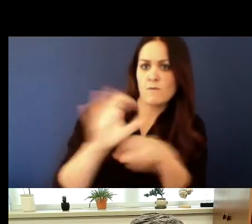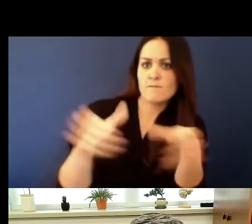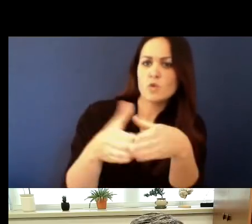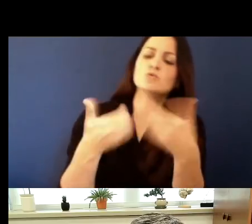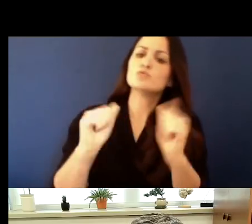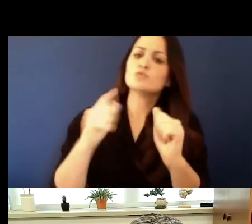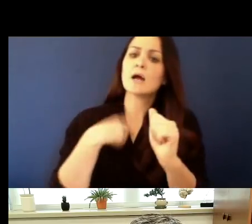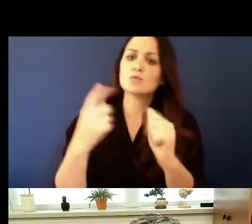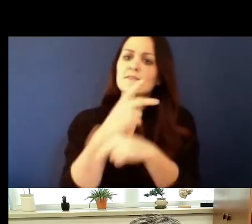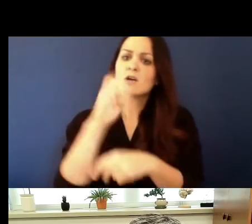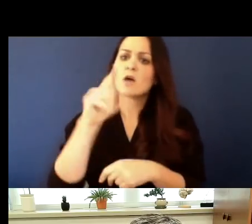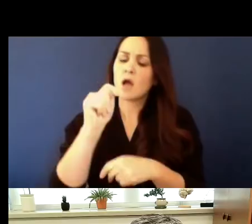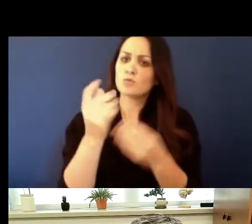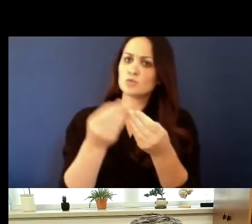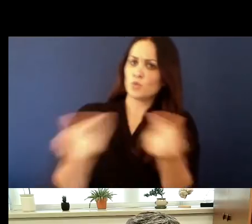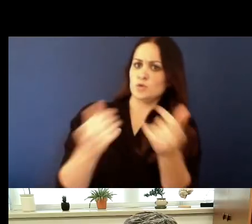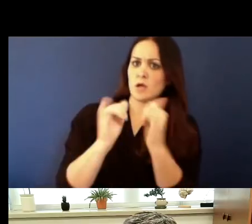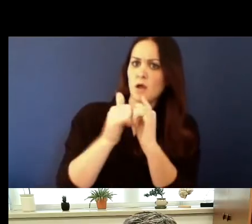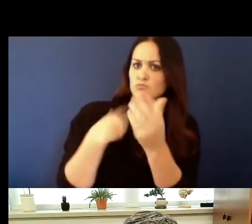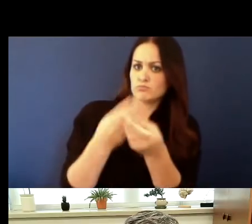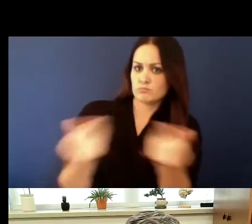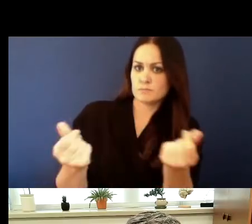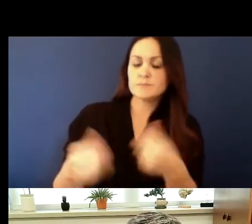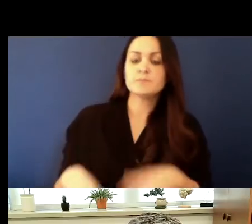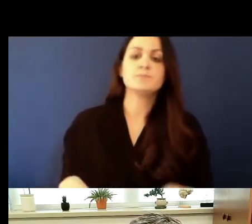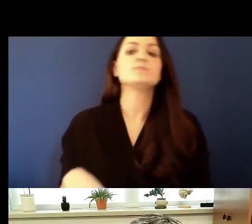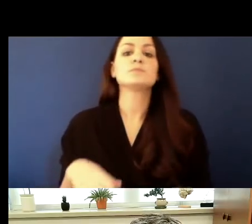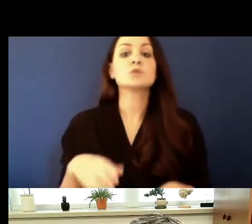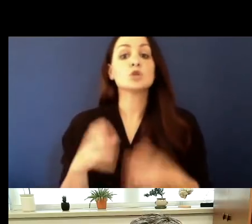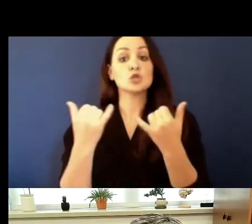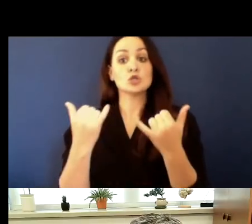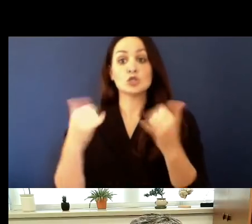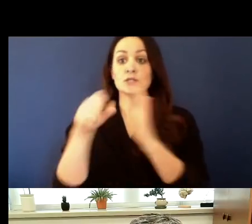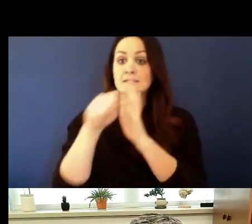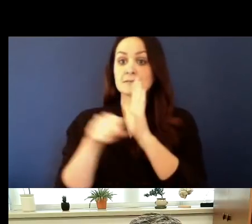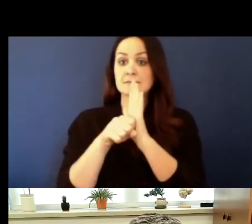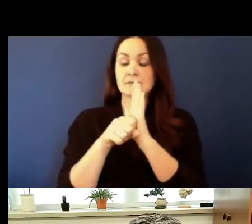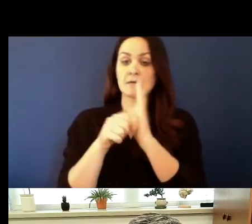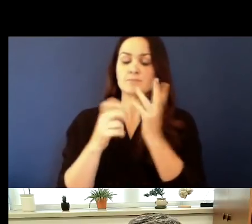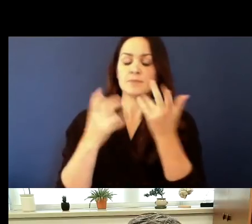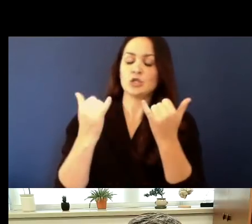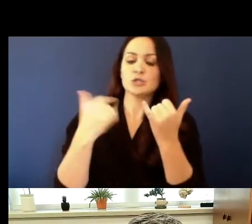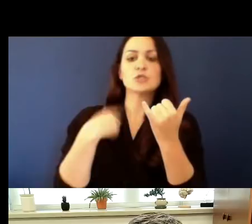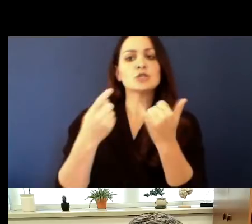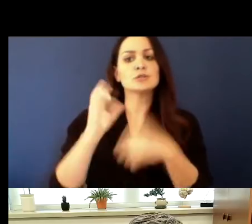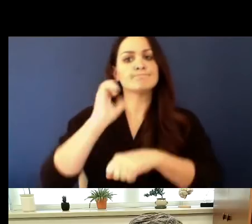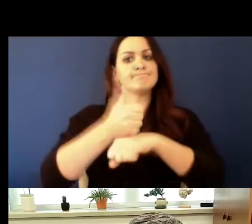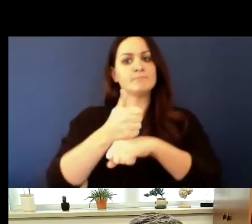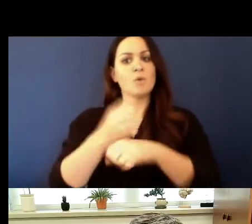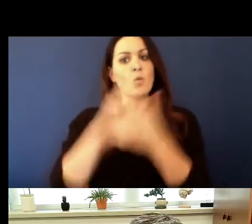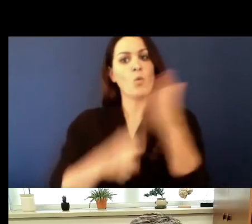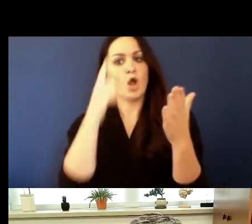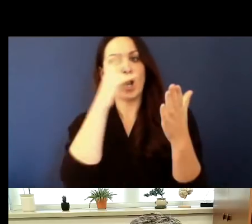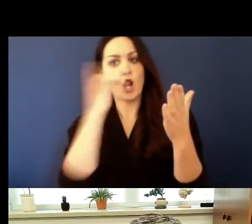work began, as you might remember from our previous presentations, with a current state assessment, both of the University of Michigan and the greater community in terms